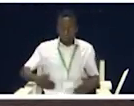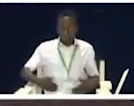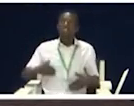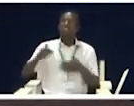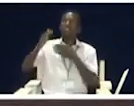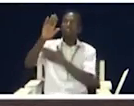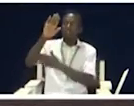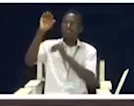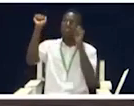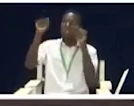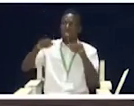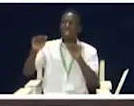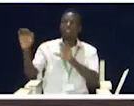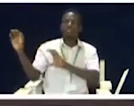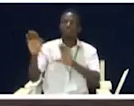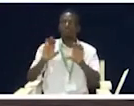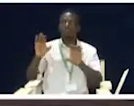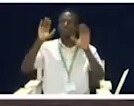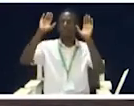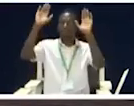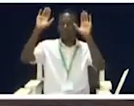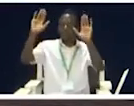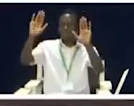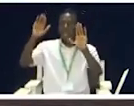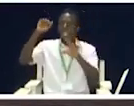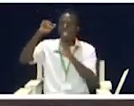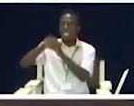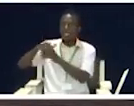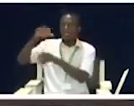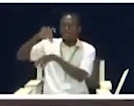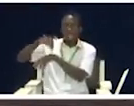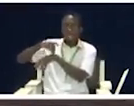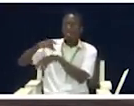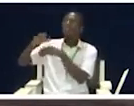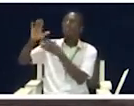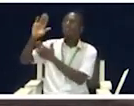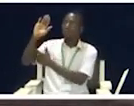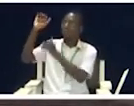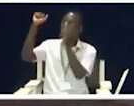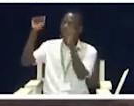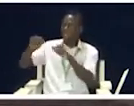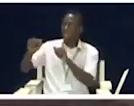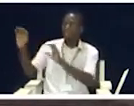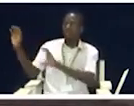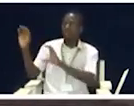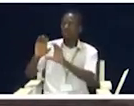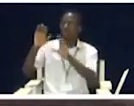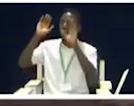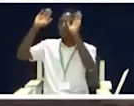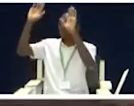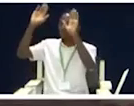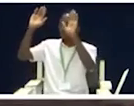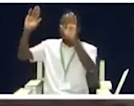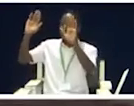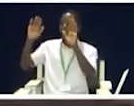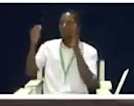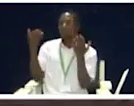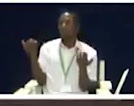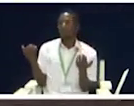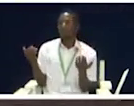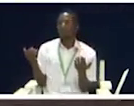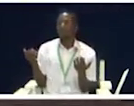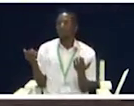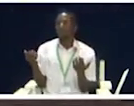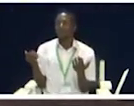God can do wonders. In the air, God can do wonders. Before man thought of flying, God was already flying his prophets